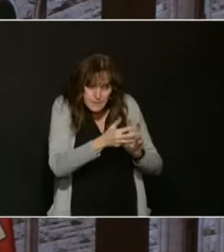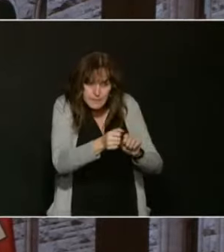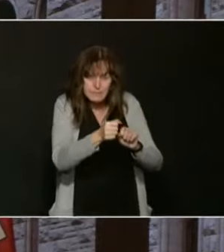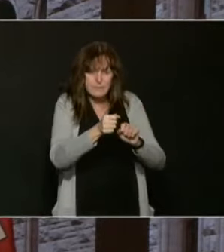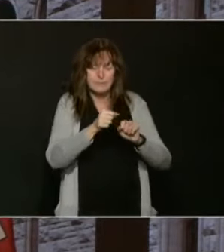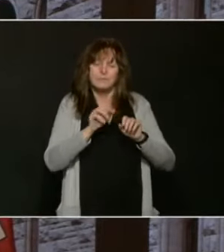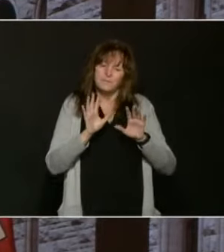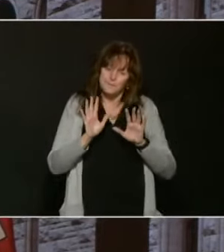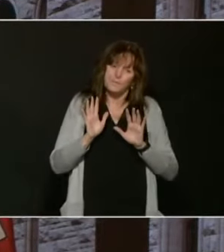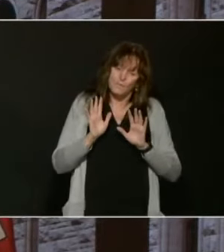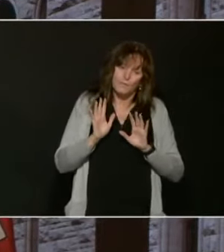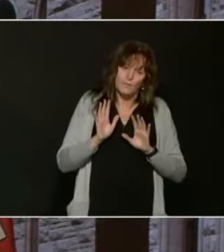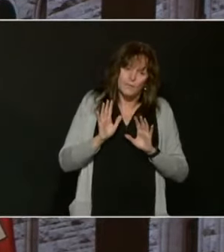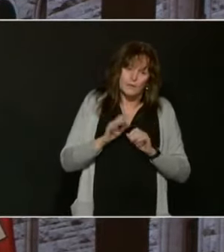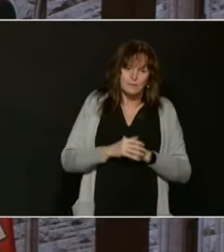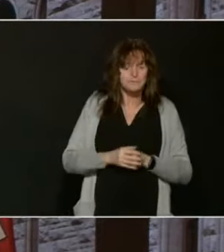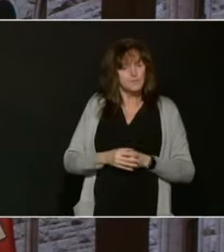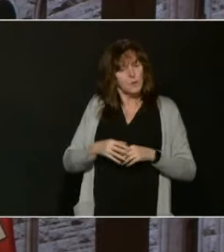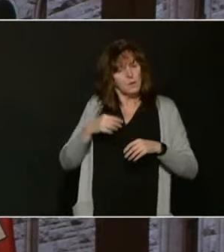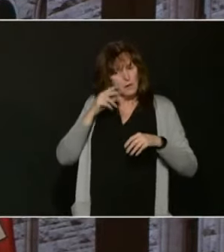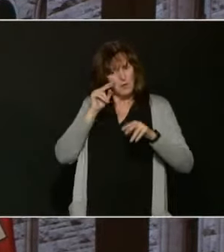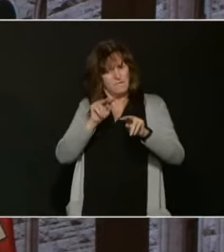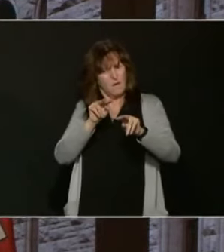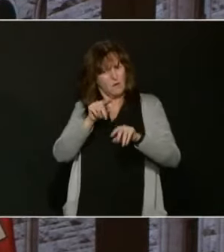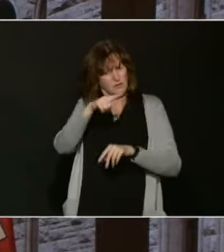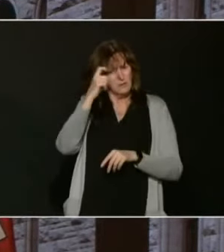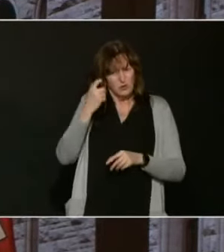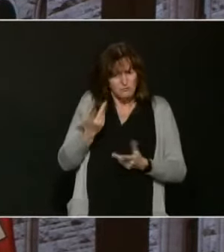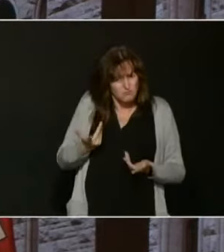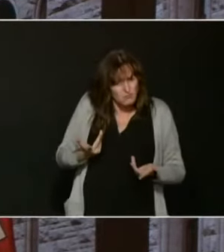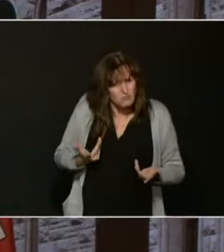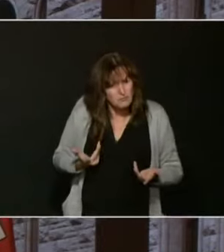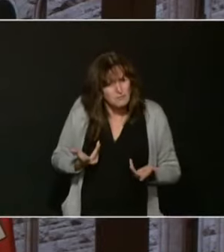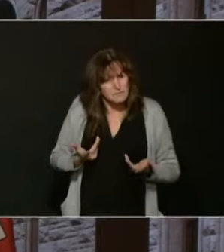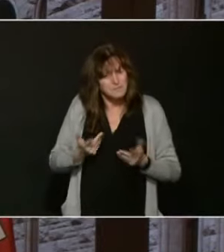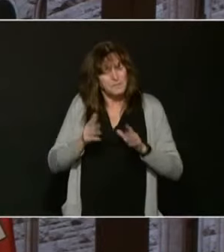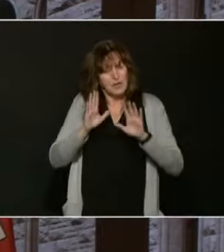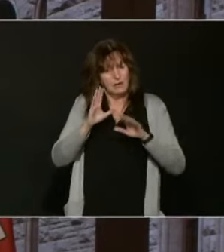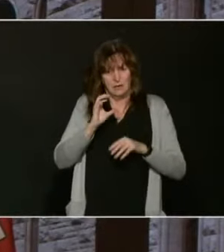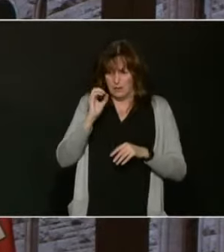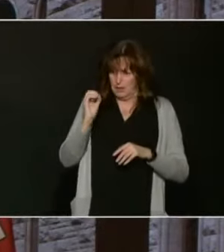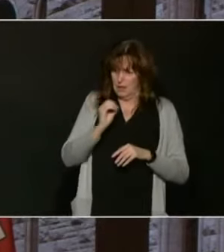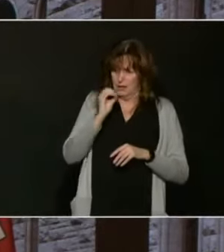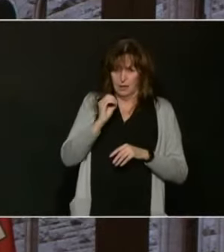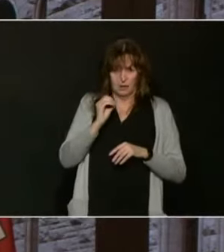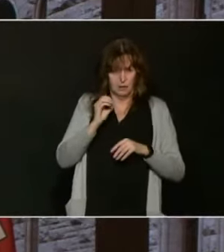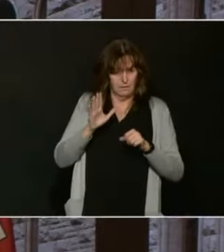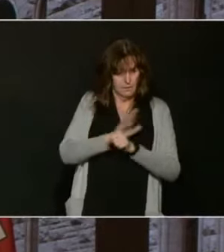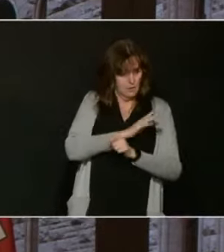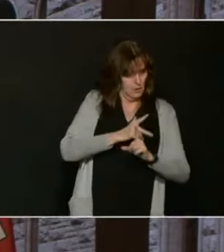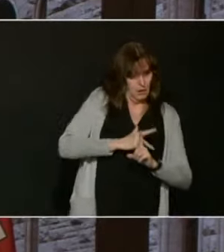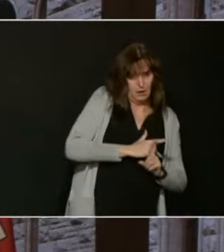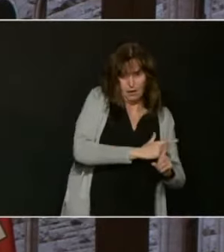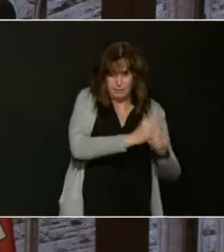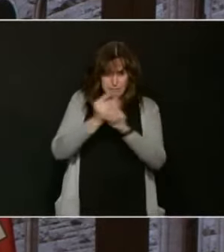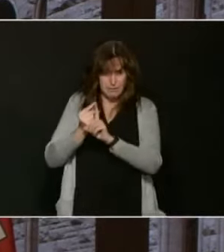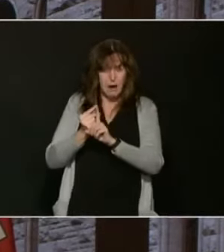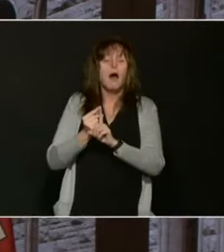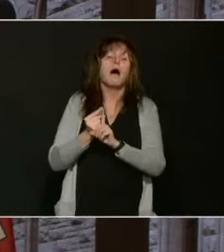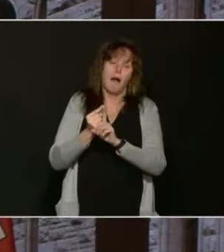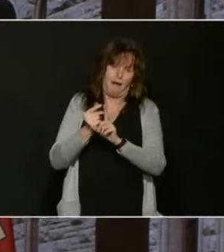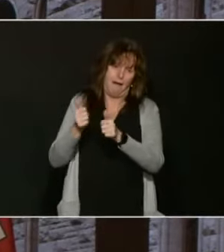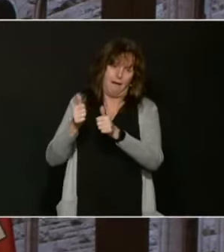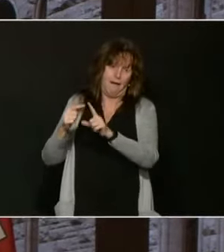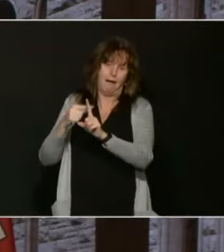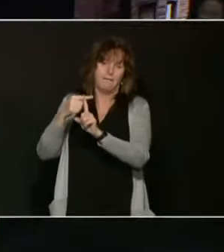that summer, and I think a vaccinated Ontario is very much different than an unvaccinated Ontario. Next